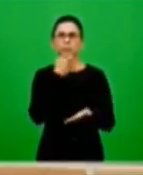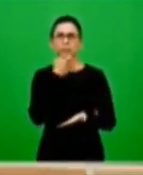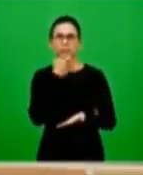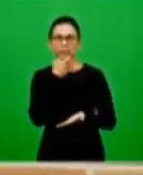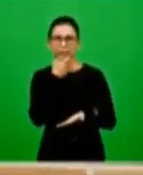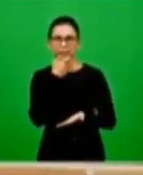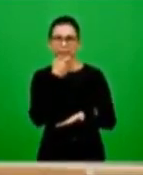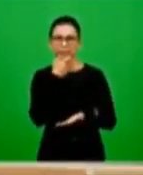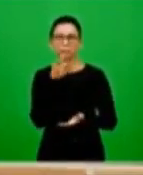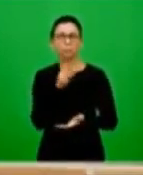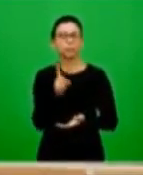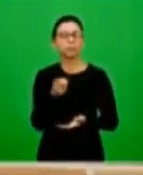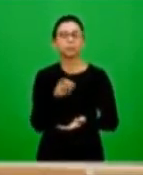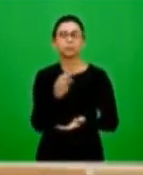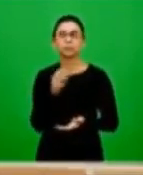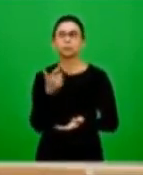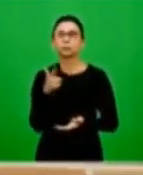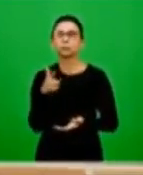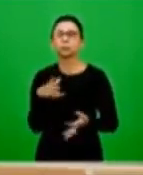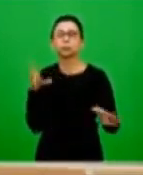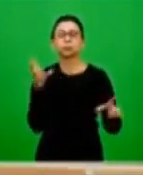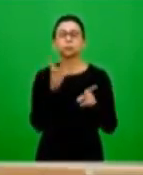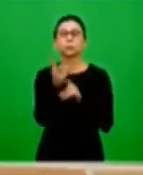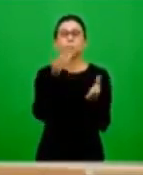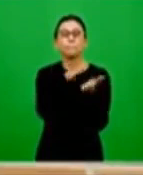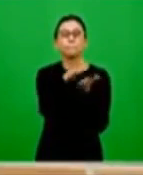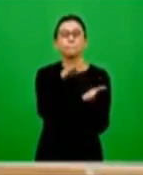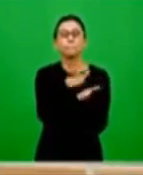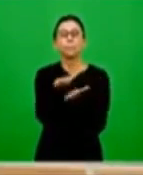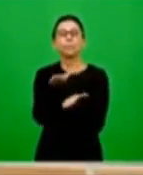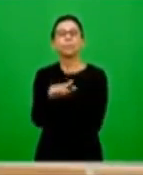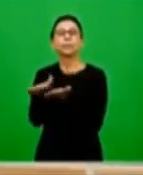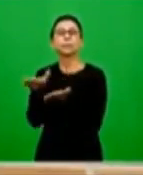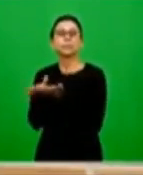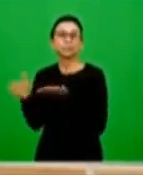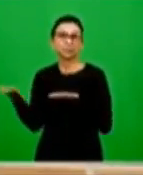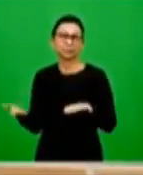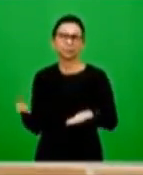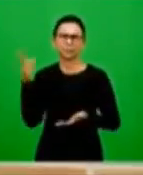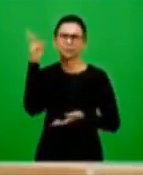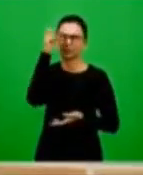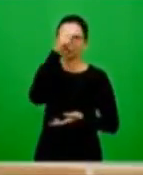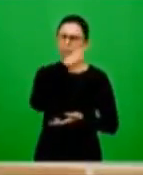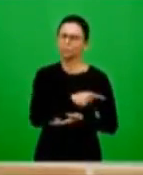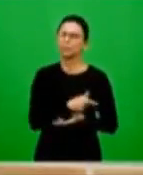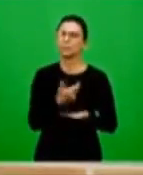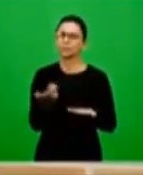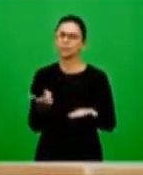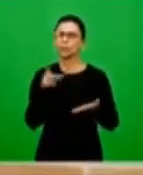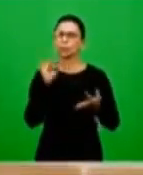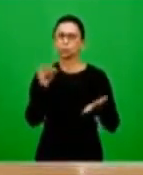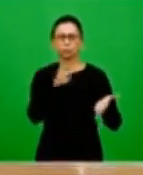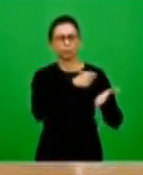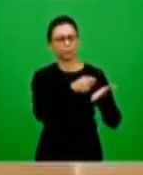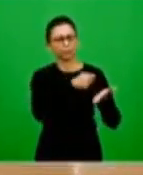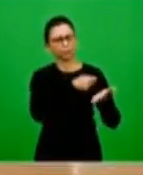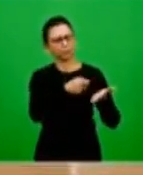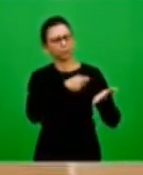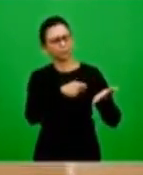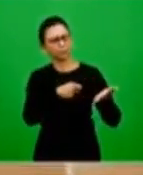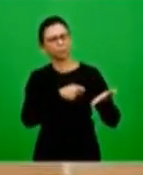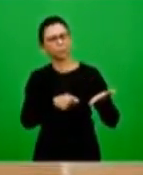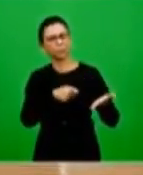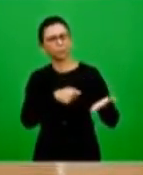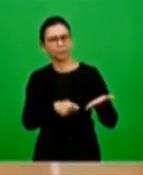However, it was not being developed, the mobile press, and the difficulty for the production